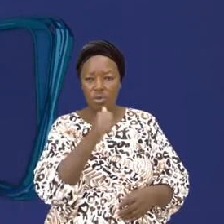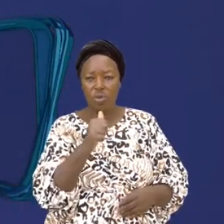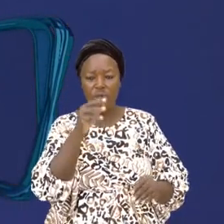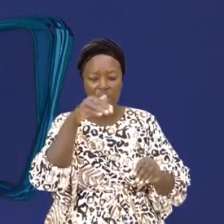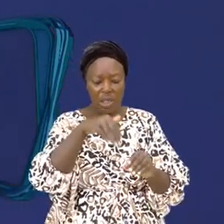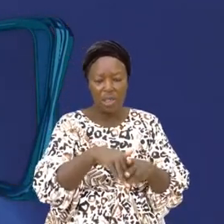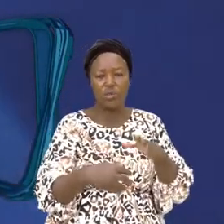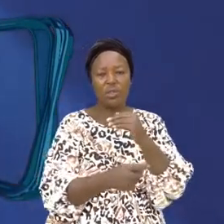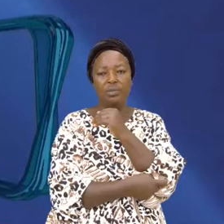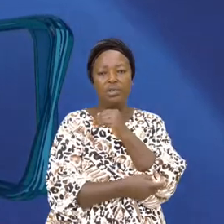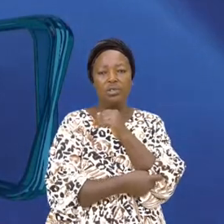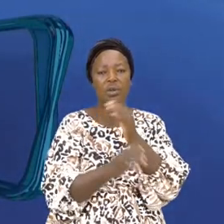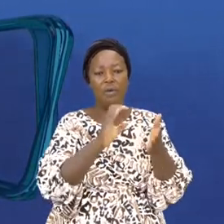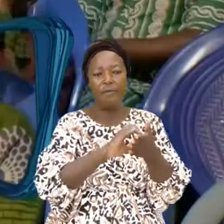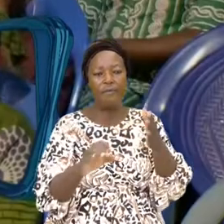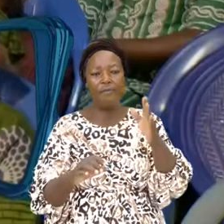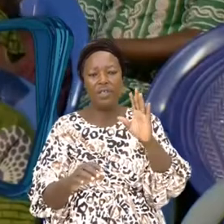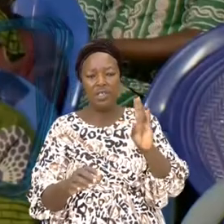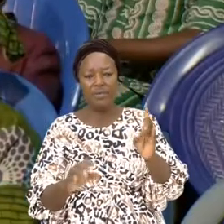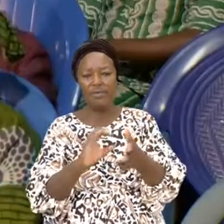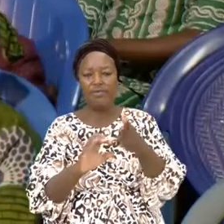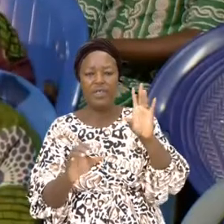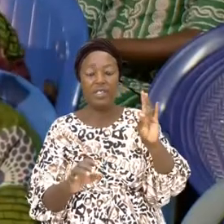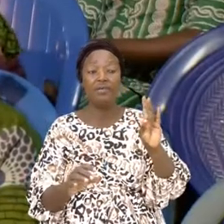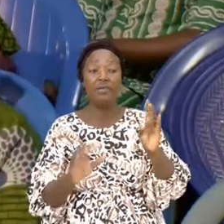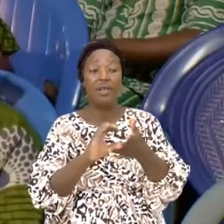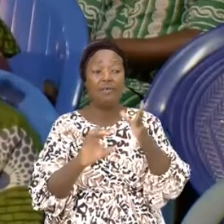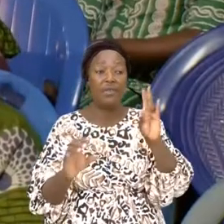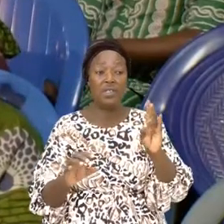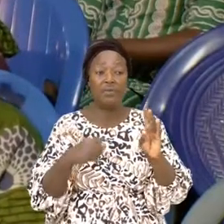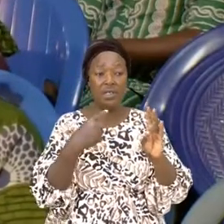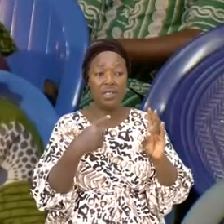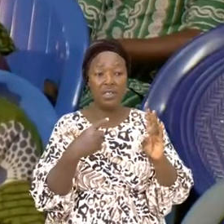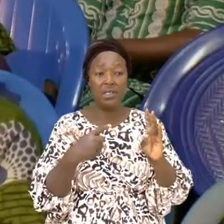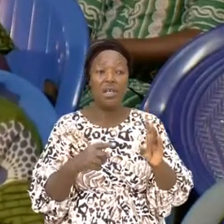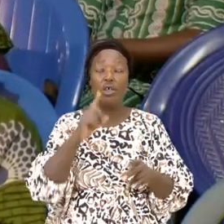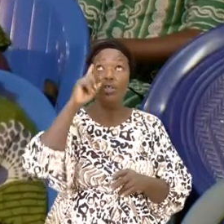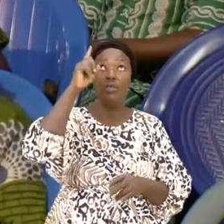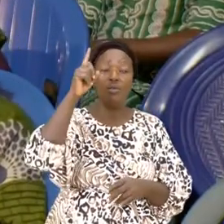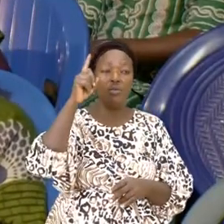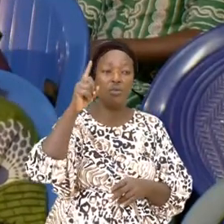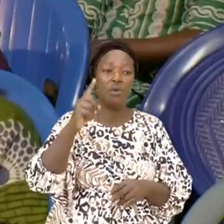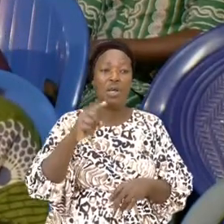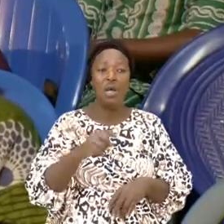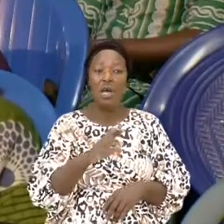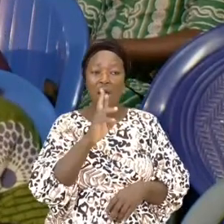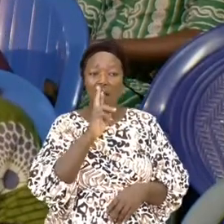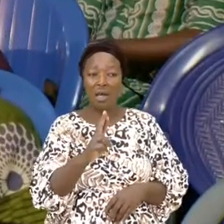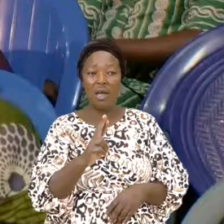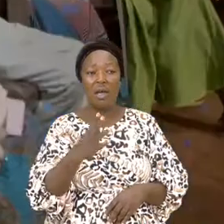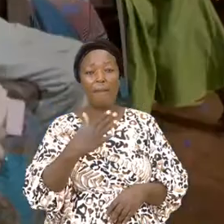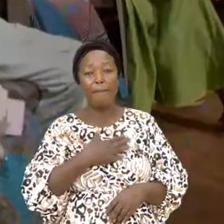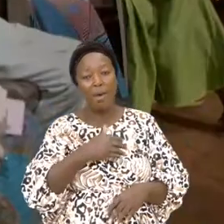into temptation. Look at verse 7 there. In verse 7 it says, thou art